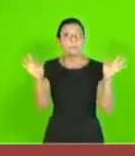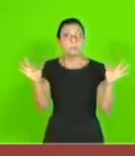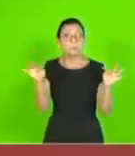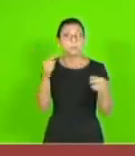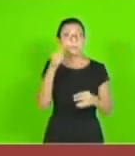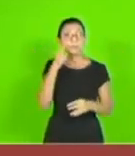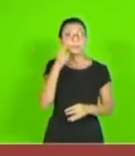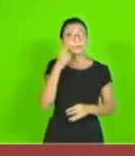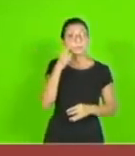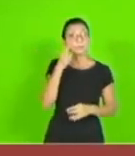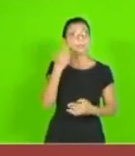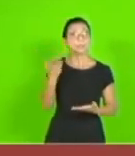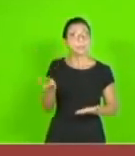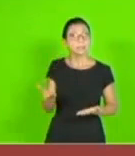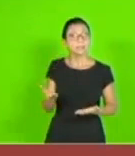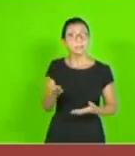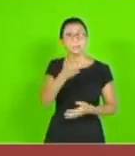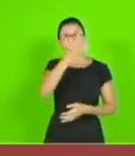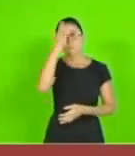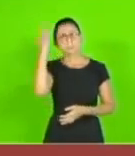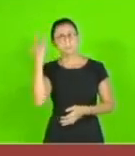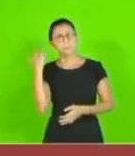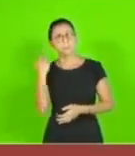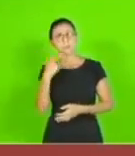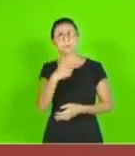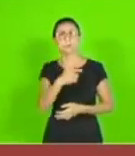We have to know what it's going to be.